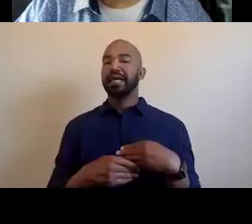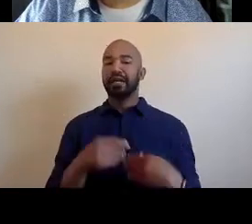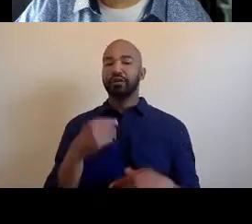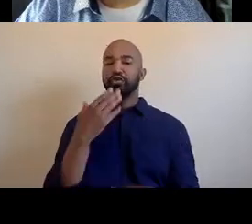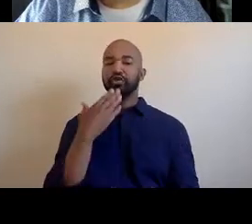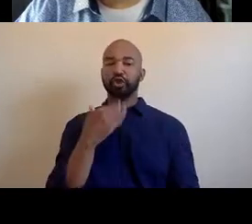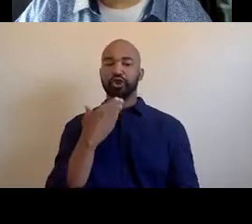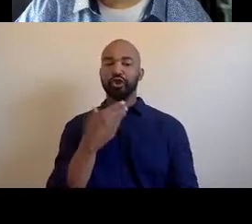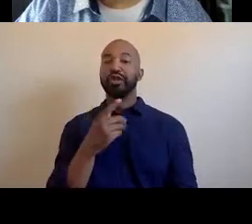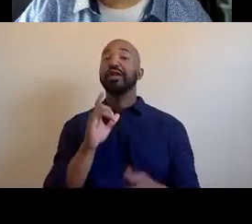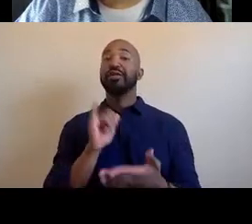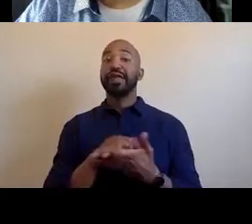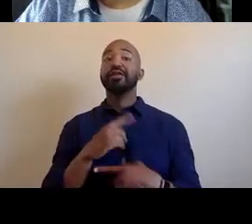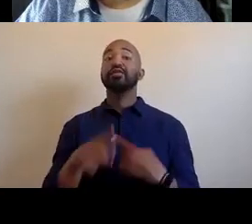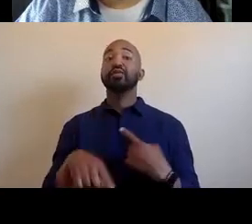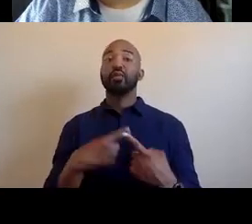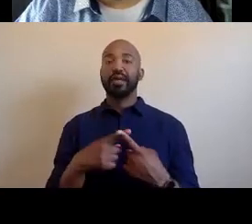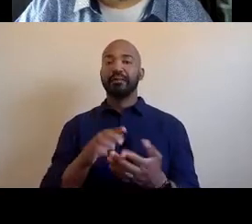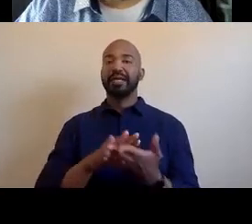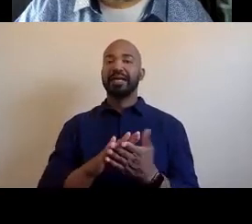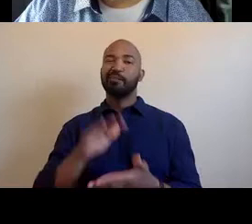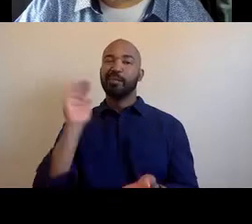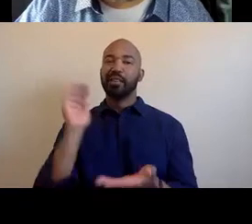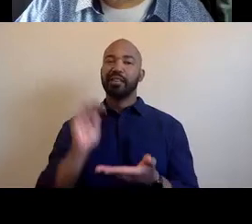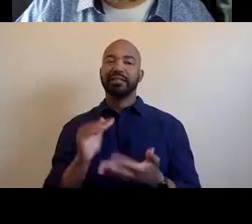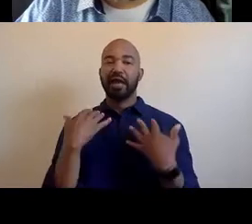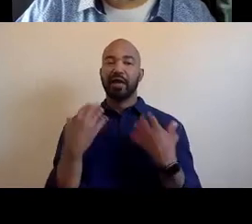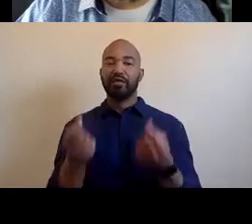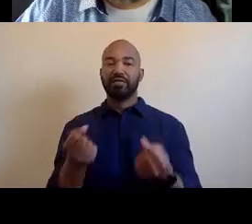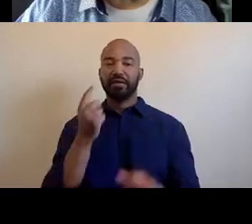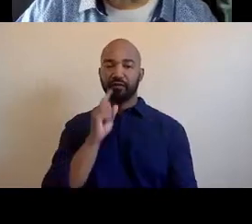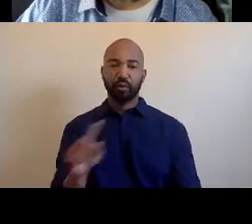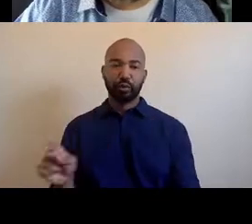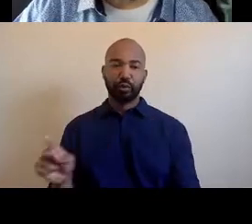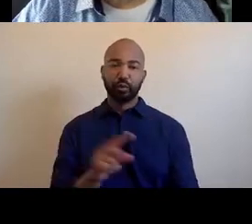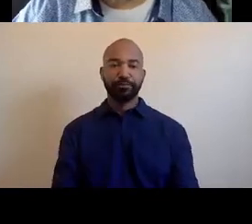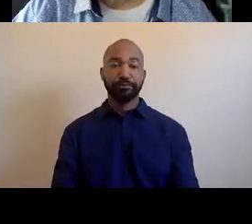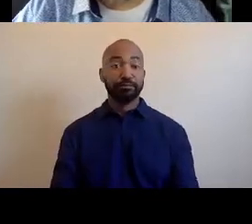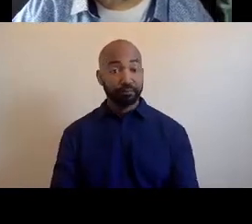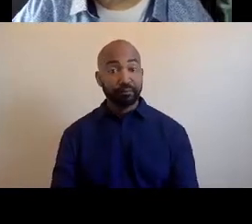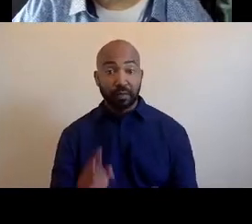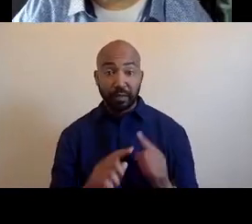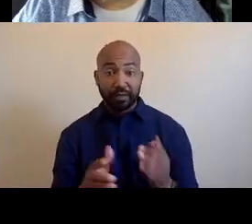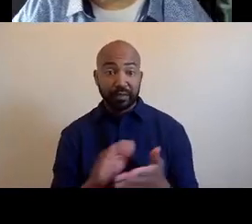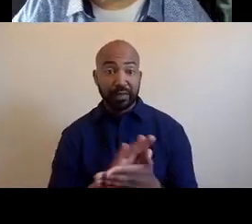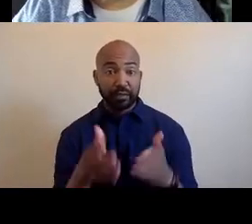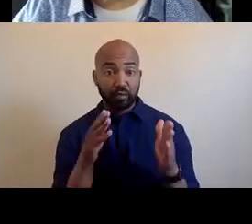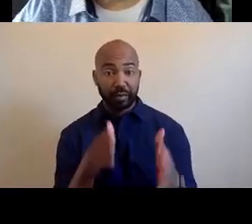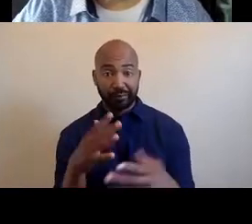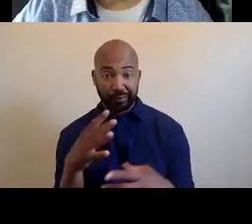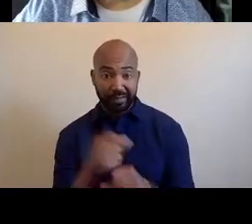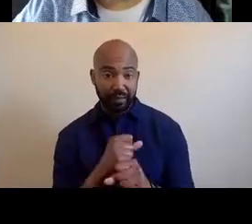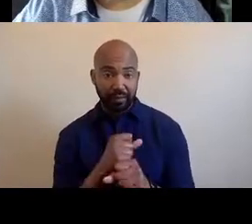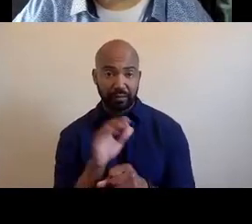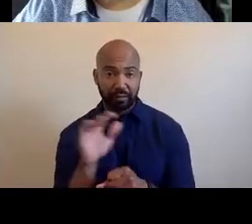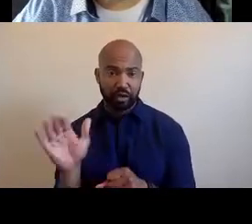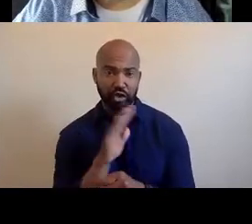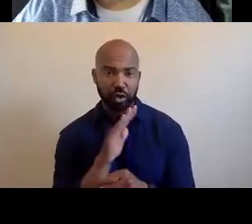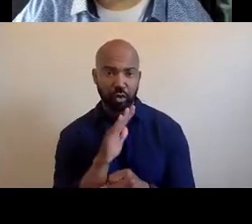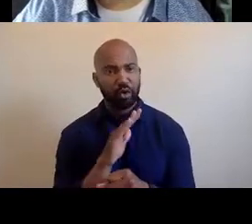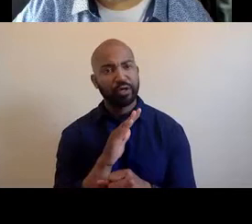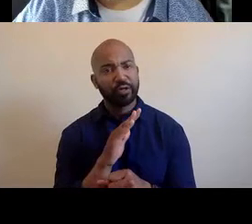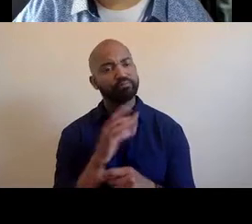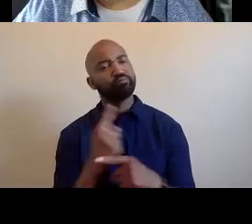smoothie becomes less healthy for you. But it's actually a nice way to get your, your servings